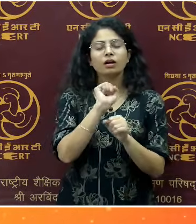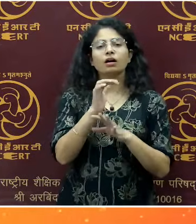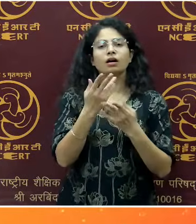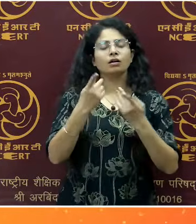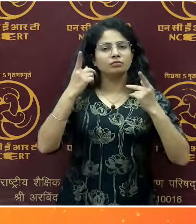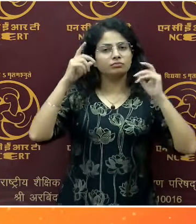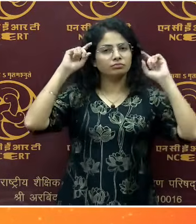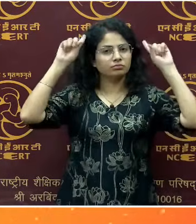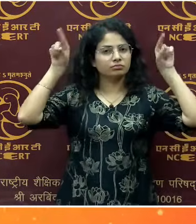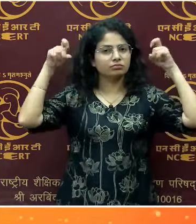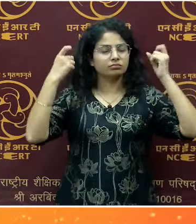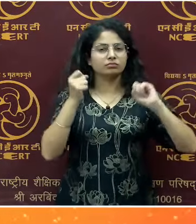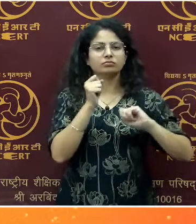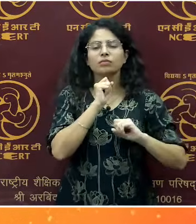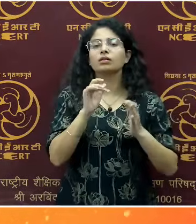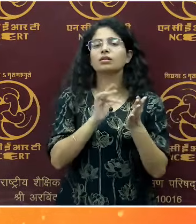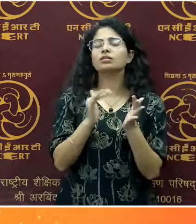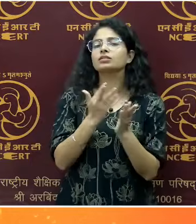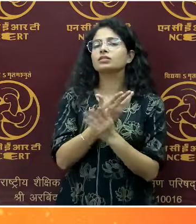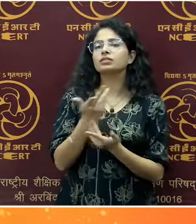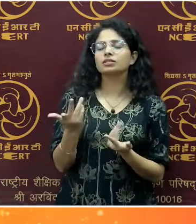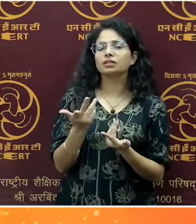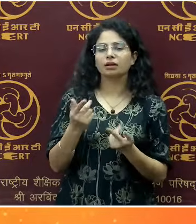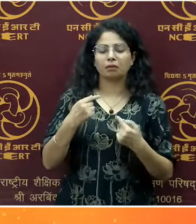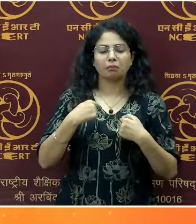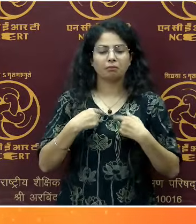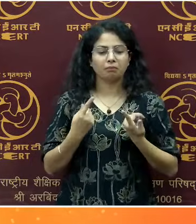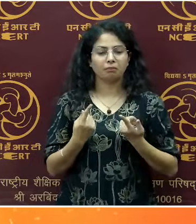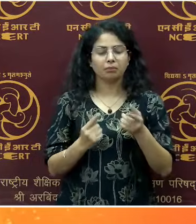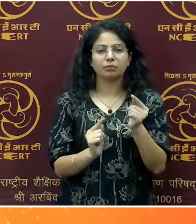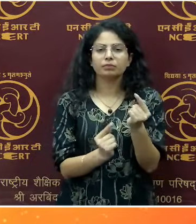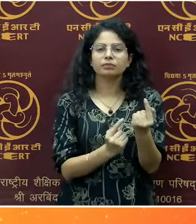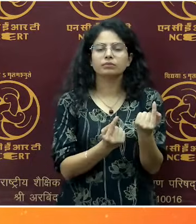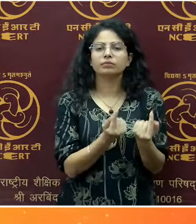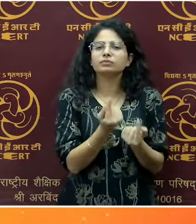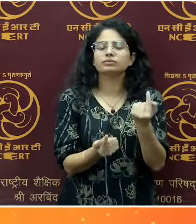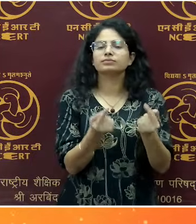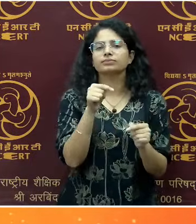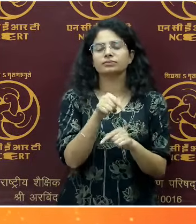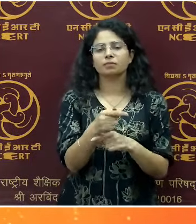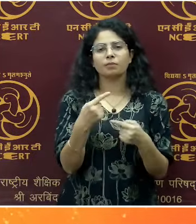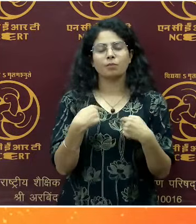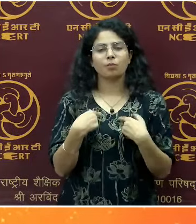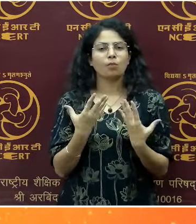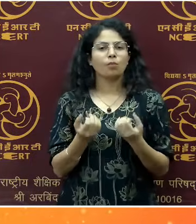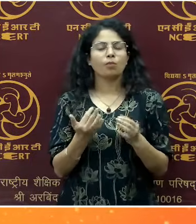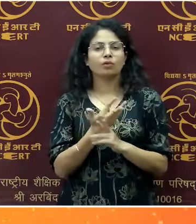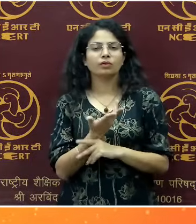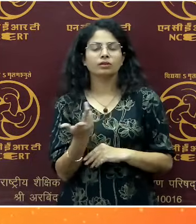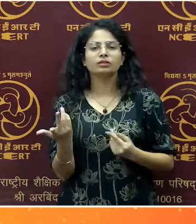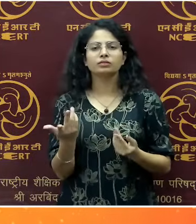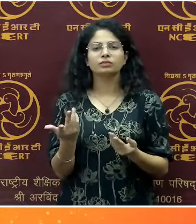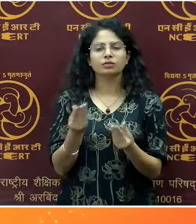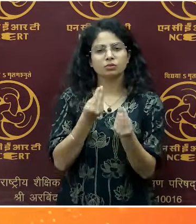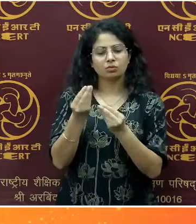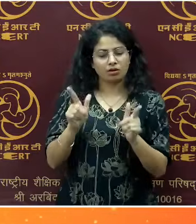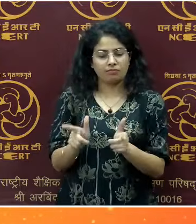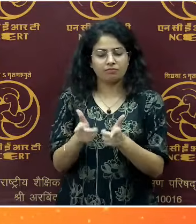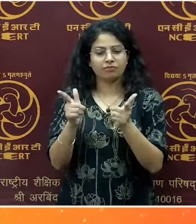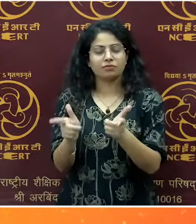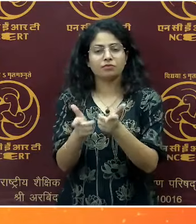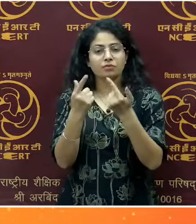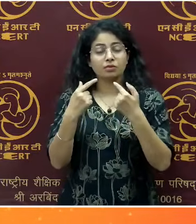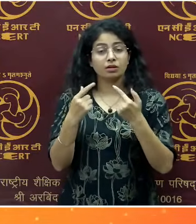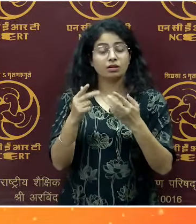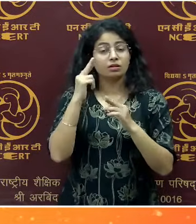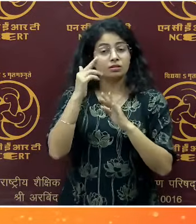standing? It is actually in my garden only. Okay. That's why I didn't want it to be in some forest, so that I can